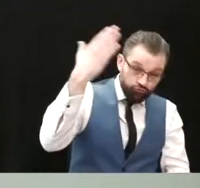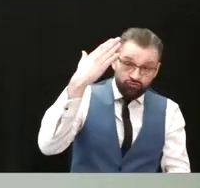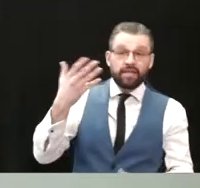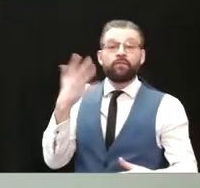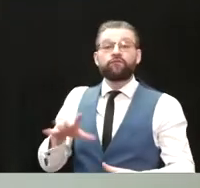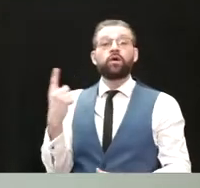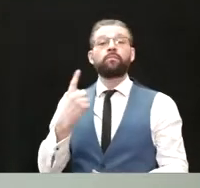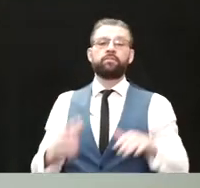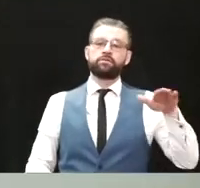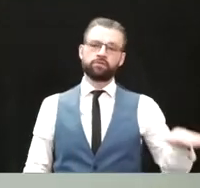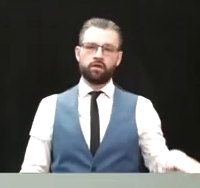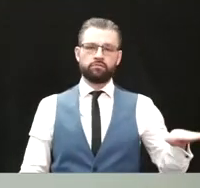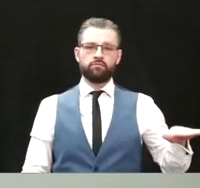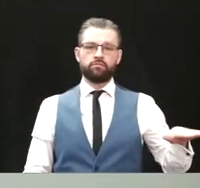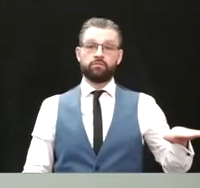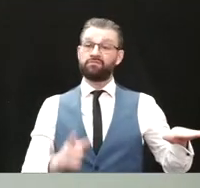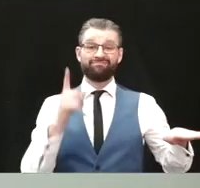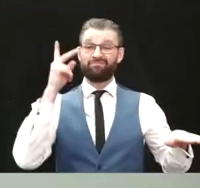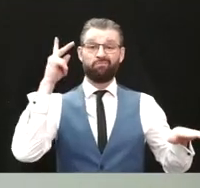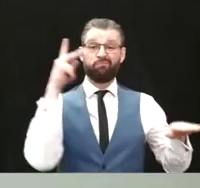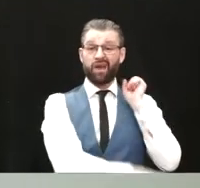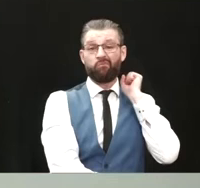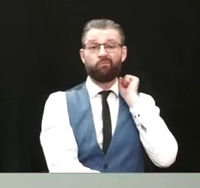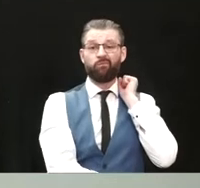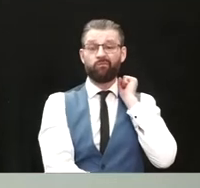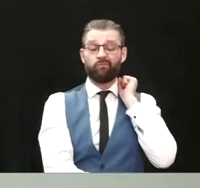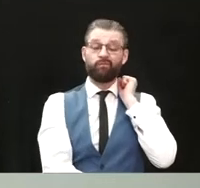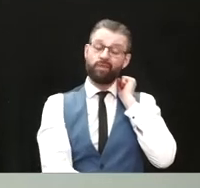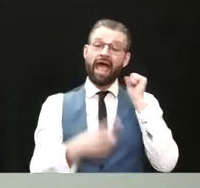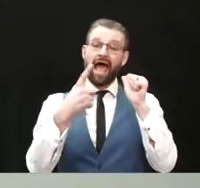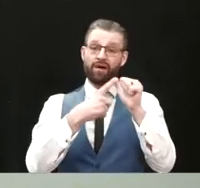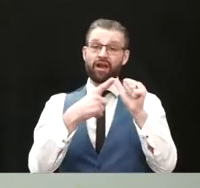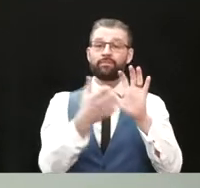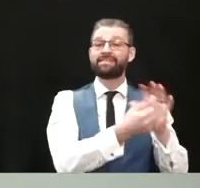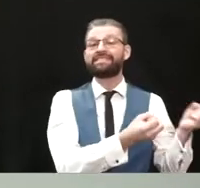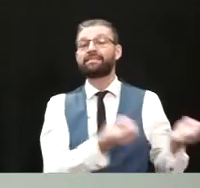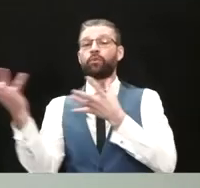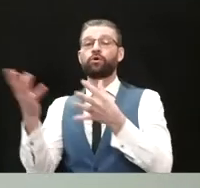child, but they were cut short. Avraham was deported to